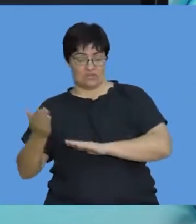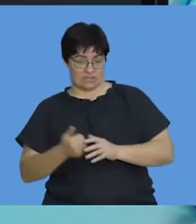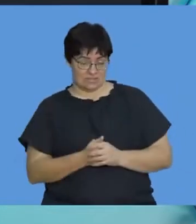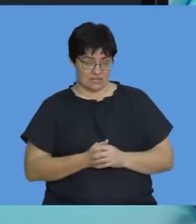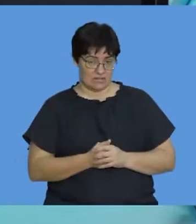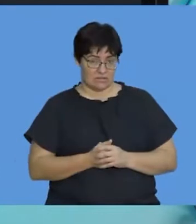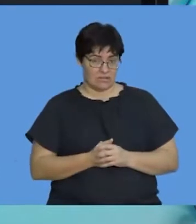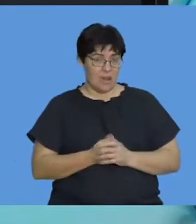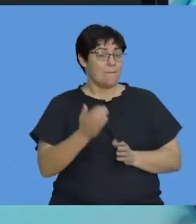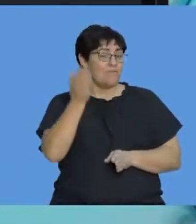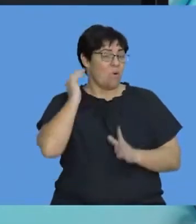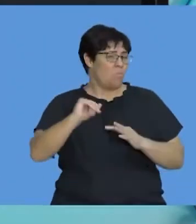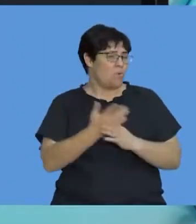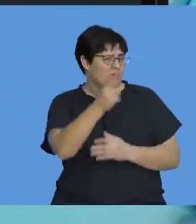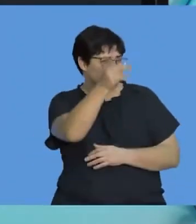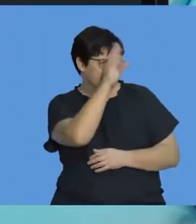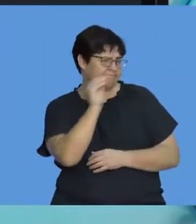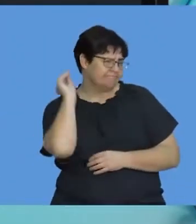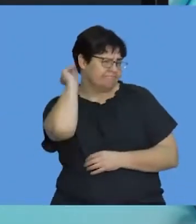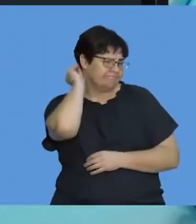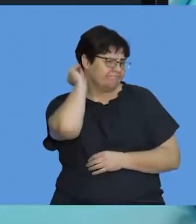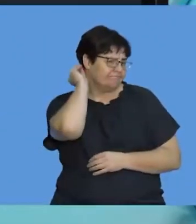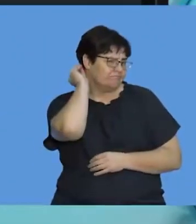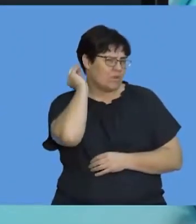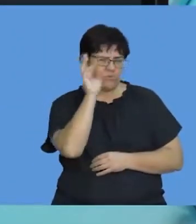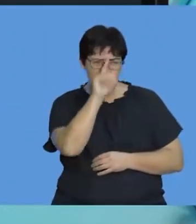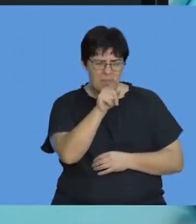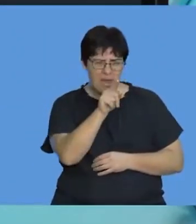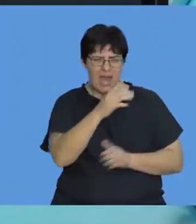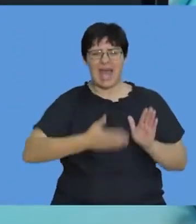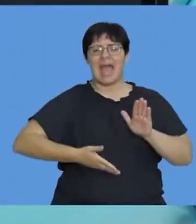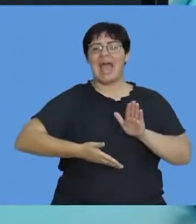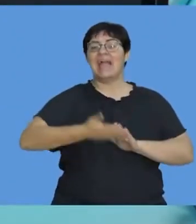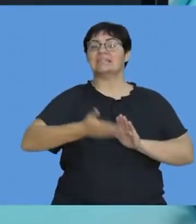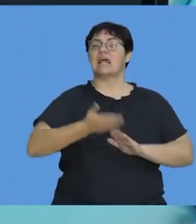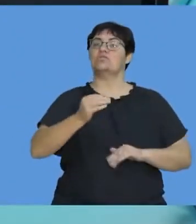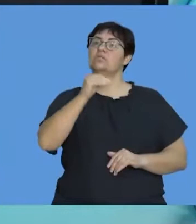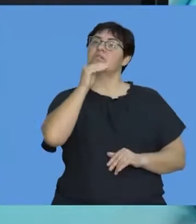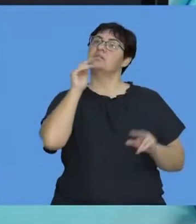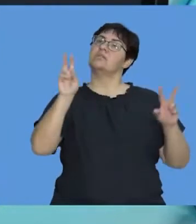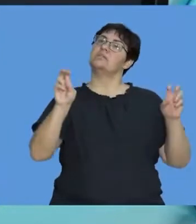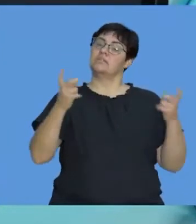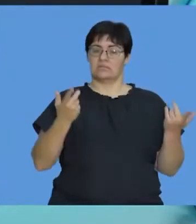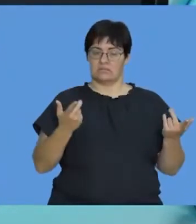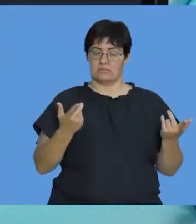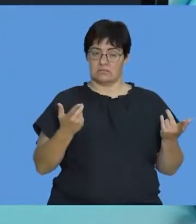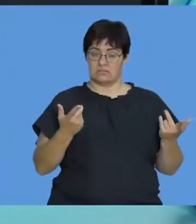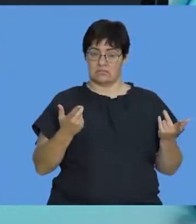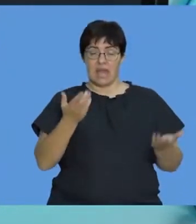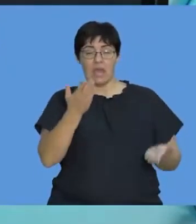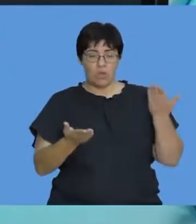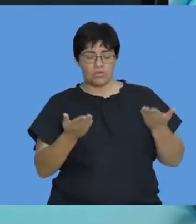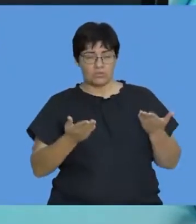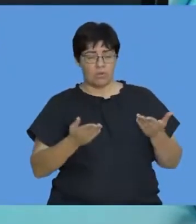you to keep in the back of your mind what the definition of acceleration is from equations of motion, which you